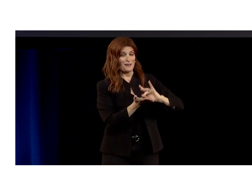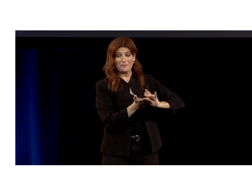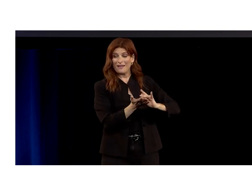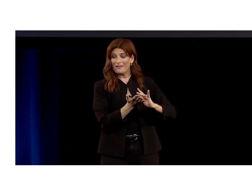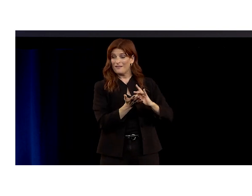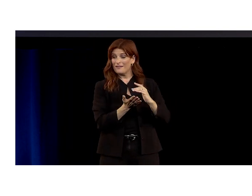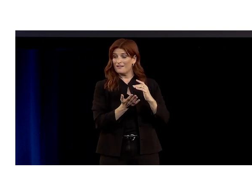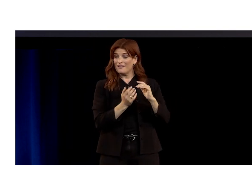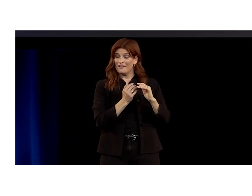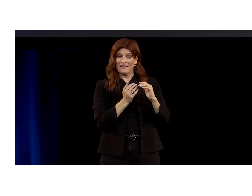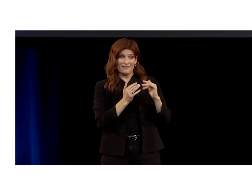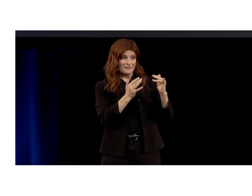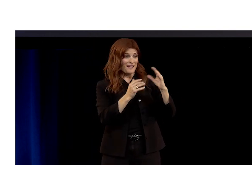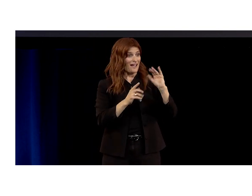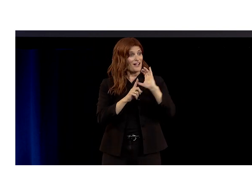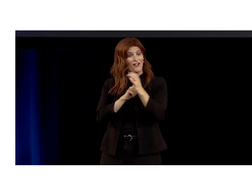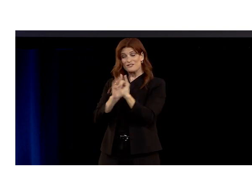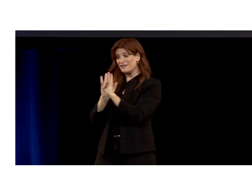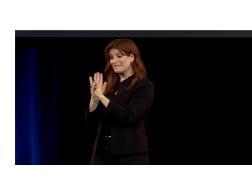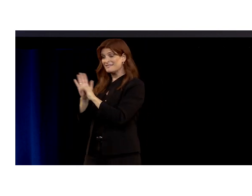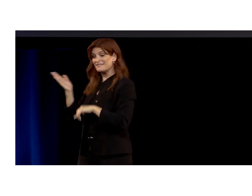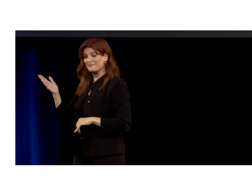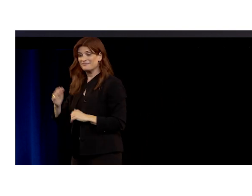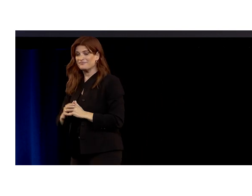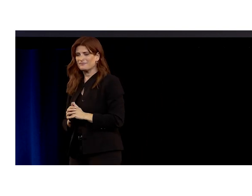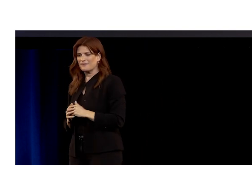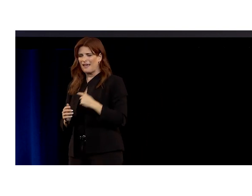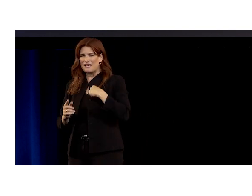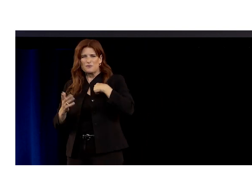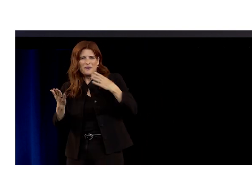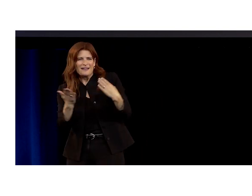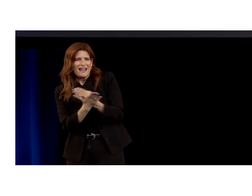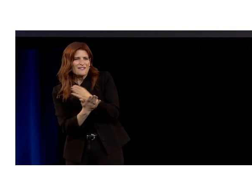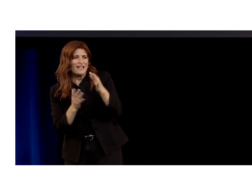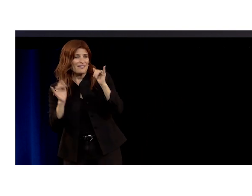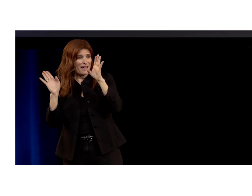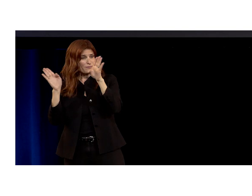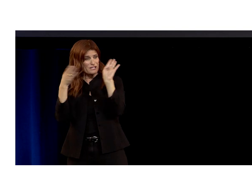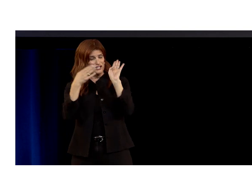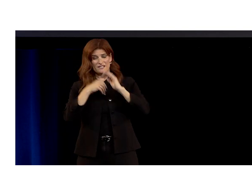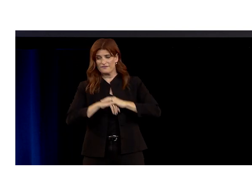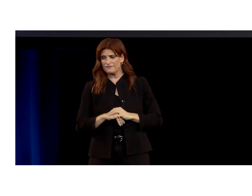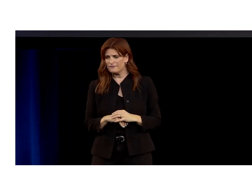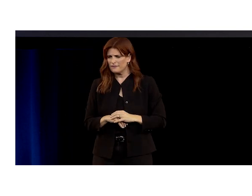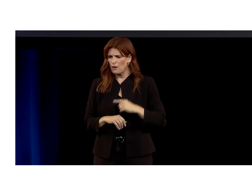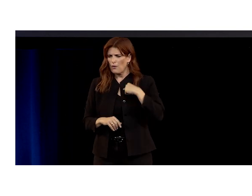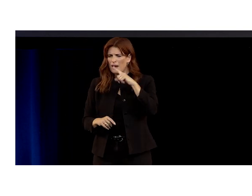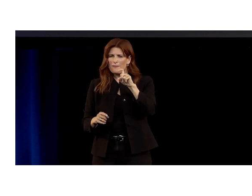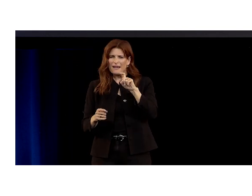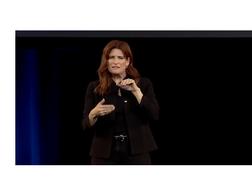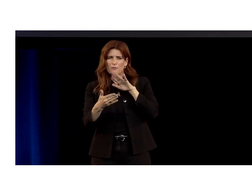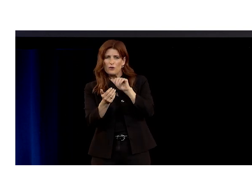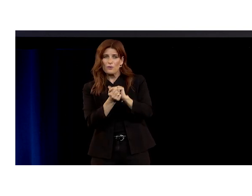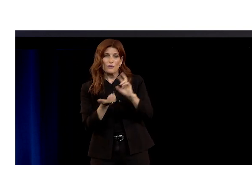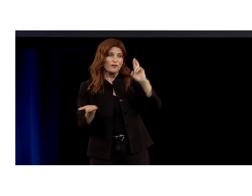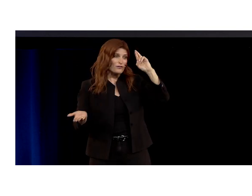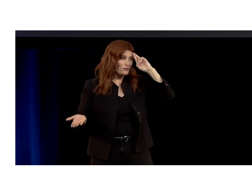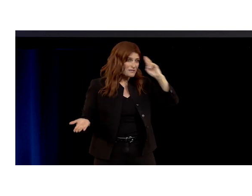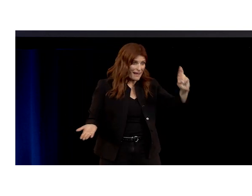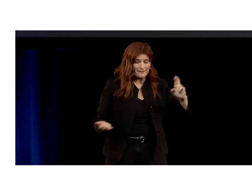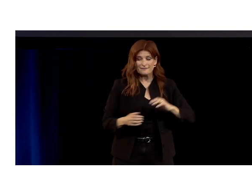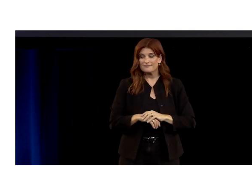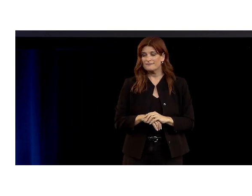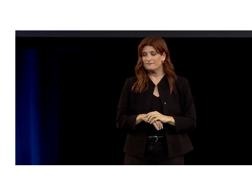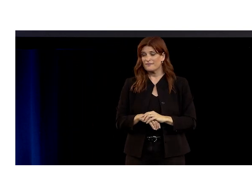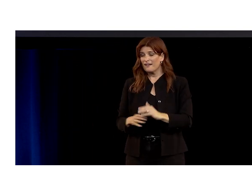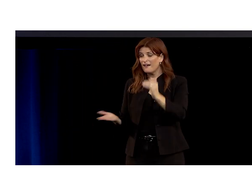children. My husband, John, comes from a 3rd-generation deaf family with a 4th generation after him. For many deaf families,